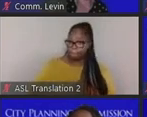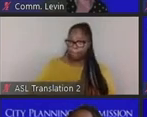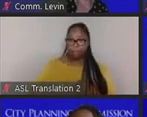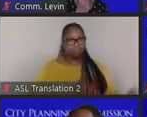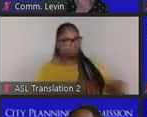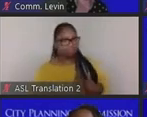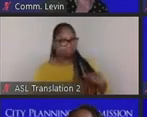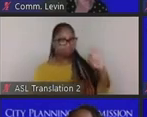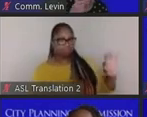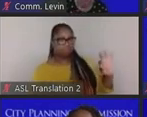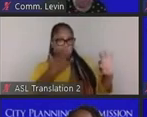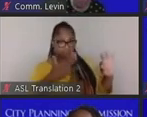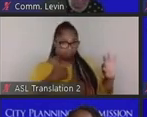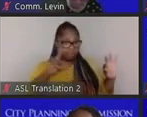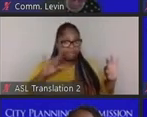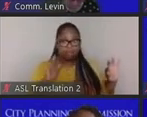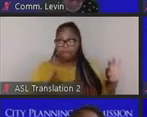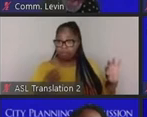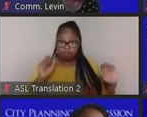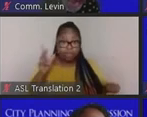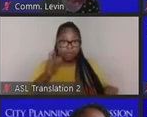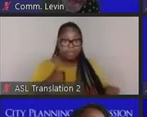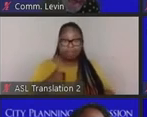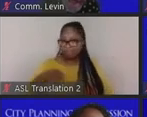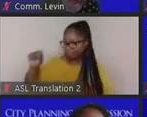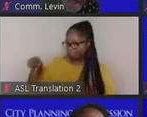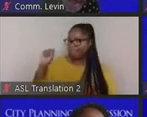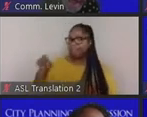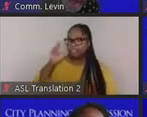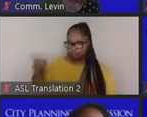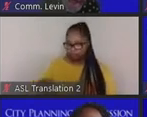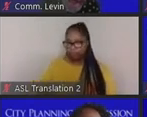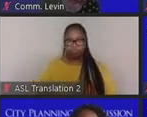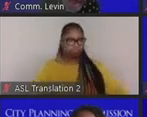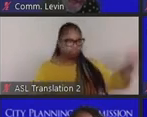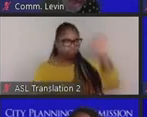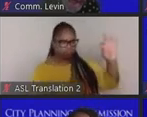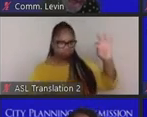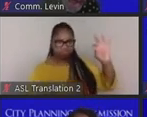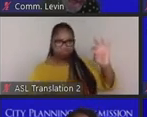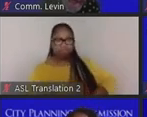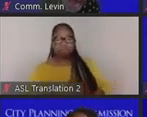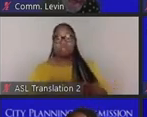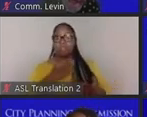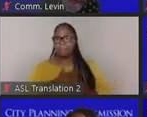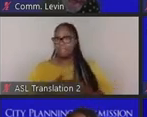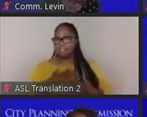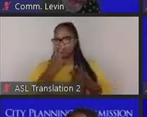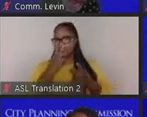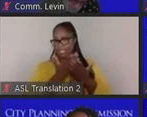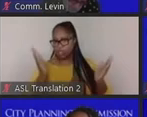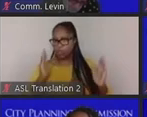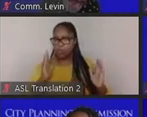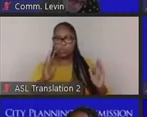Okay, did I do this right? Can you hear me? I can, we can. That's great, and it's a pleasure to see all of you, and I have